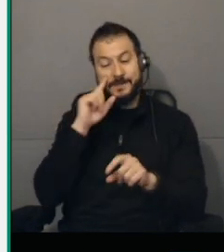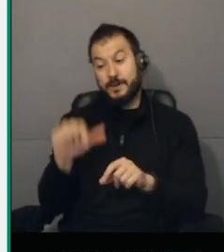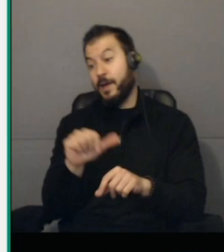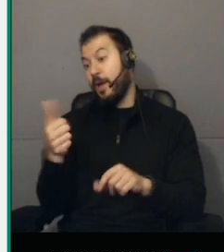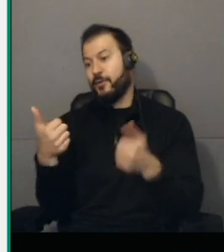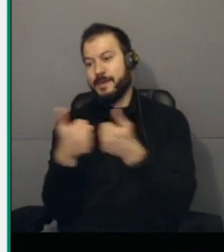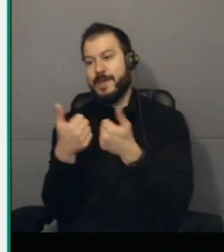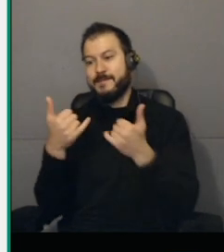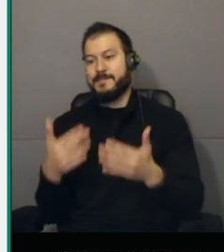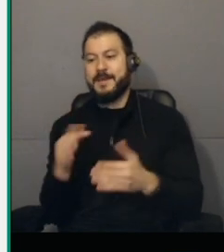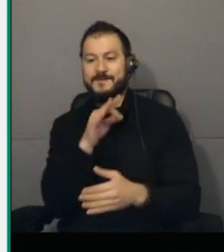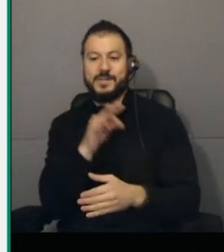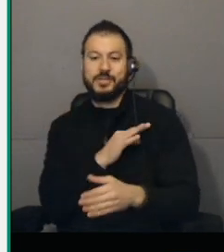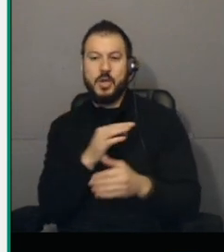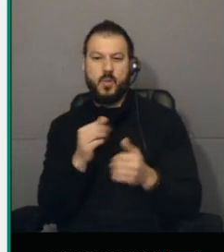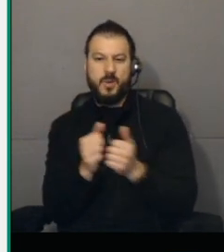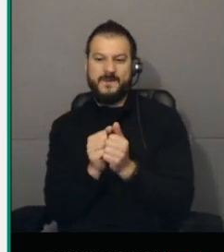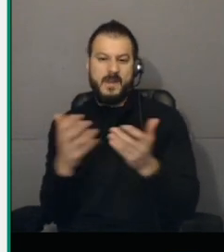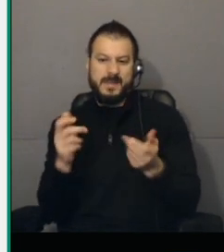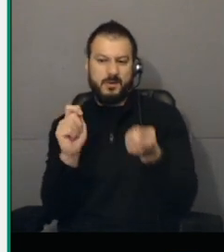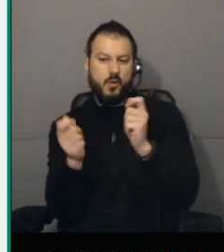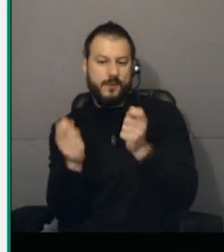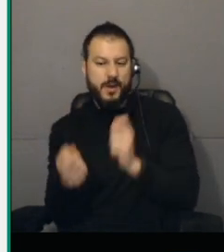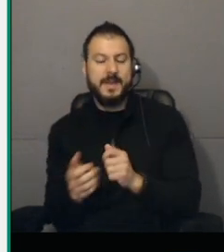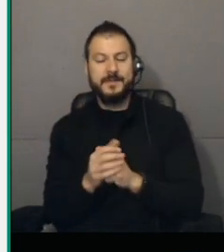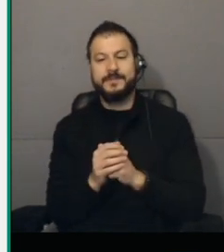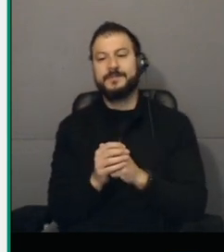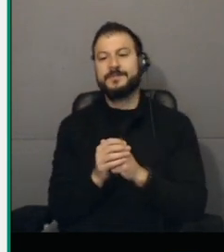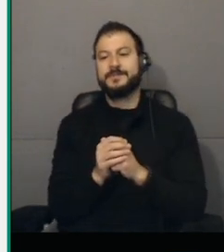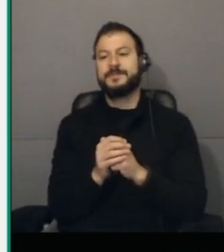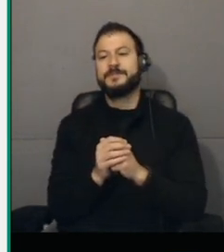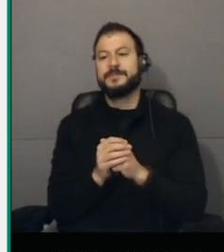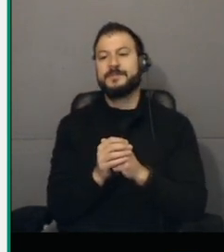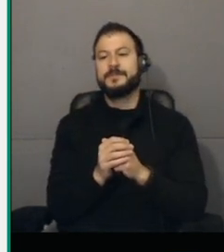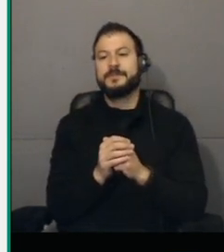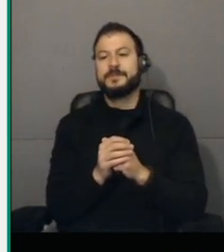other gameplay features with very little overhead.